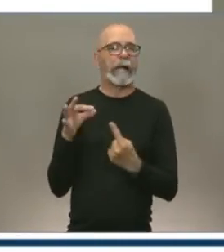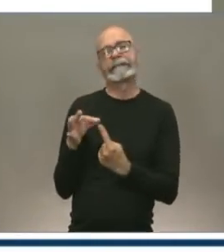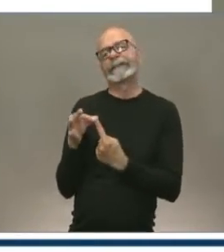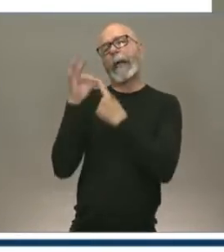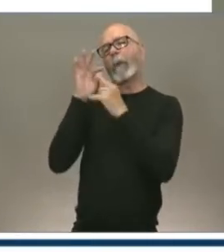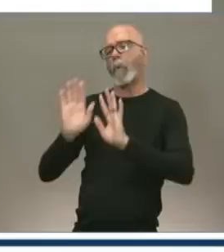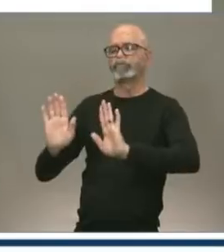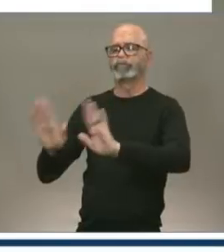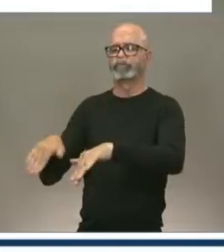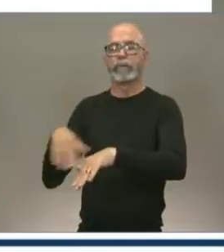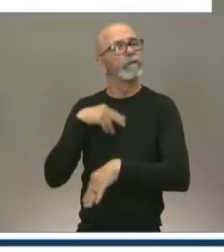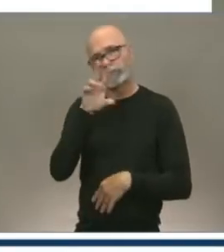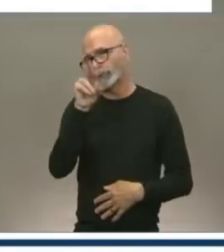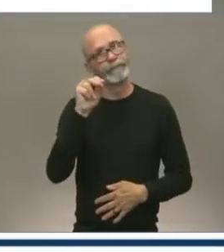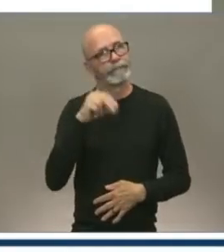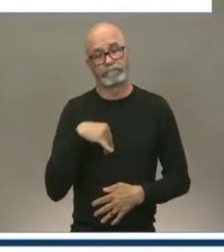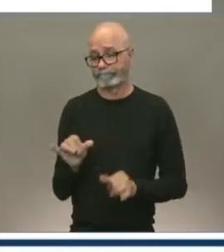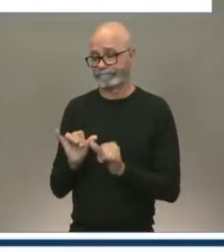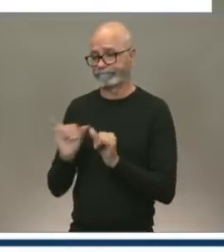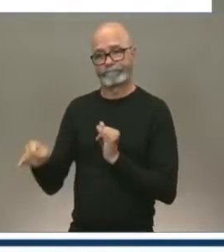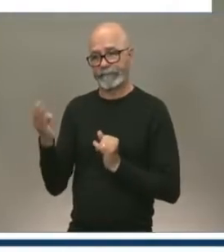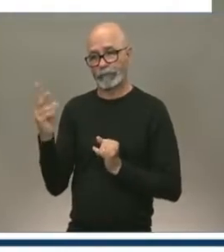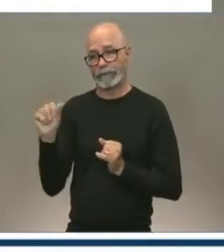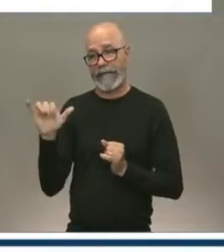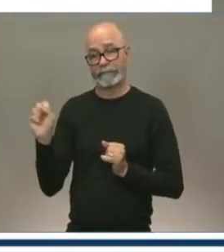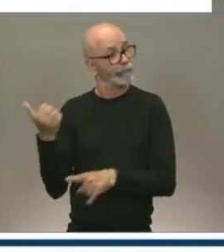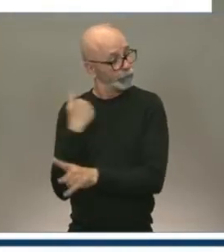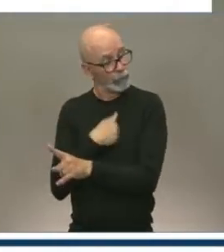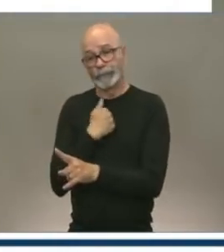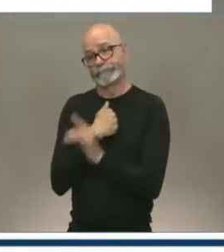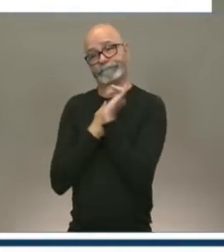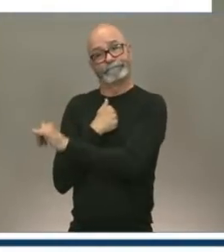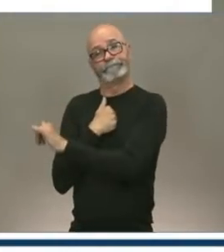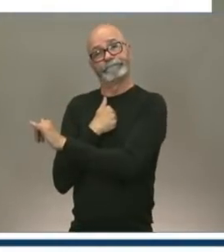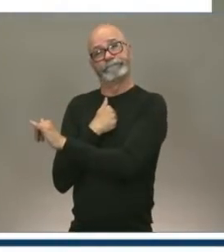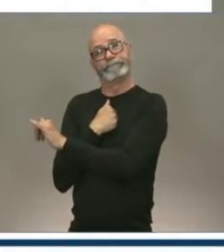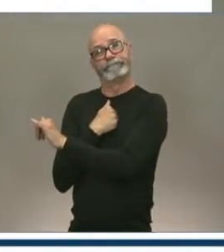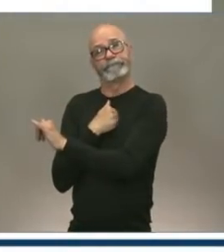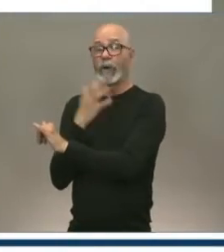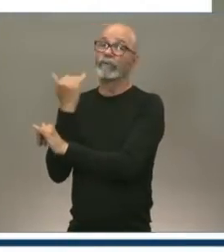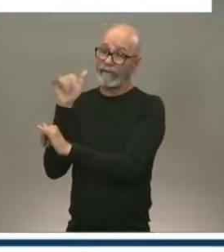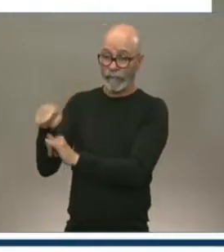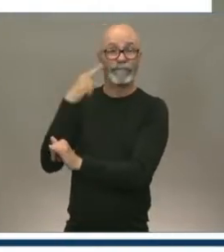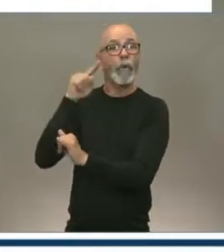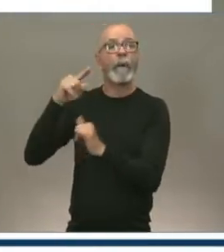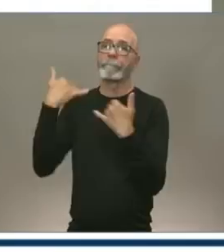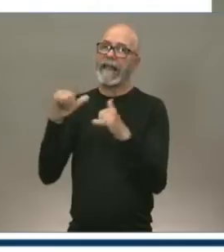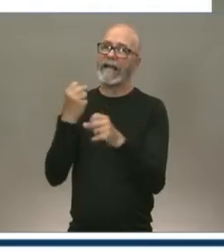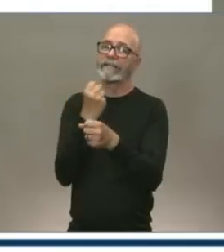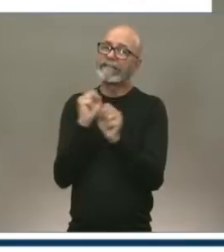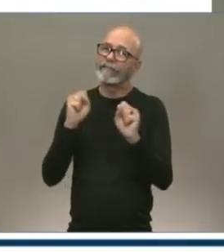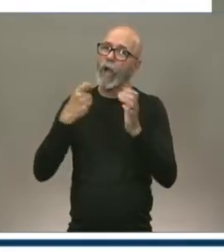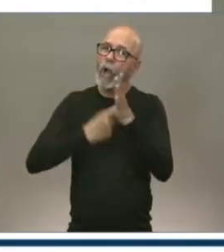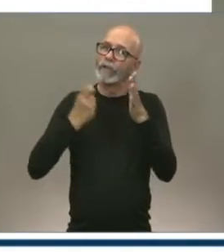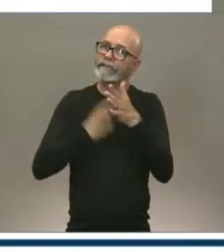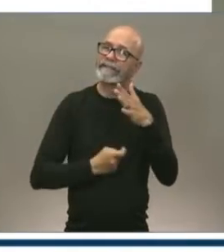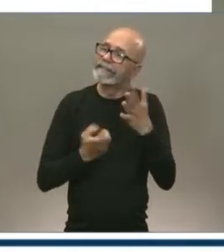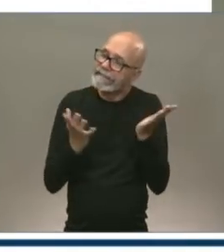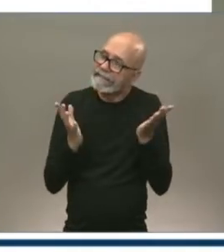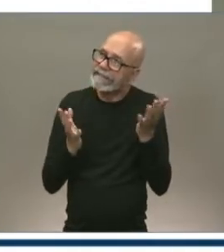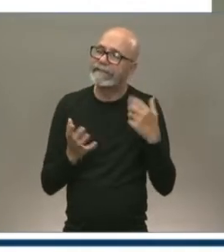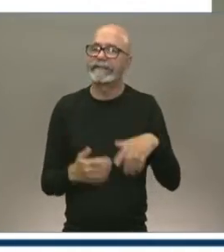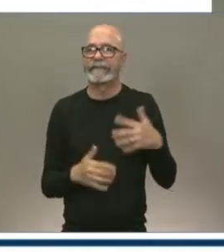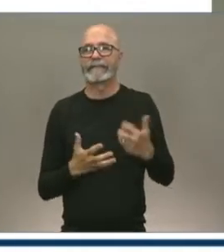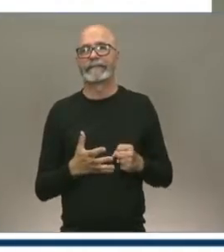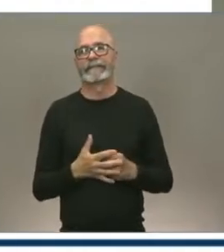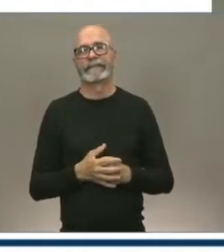quarantine in any way to accommodate this tournament. In closing, I won't tell you not to worry. We